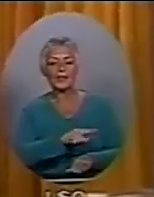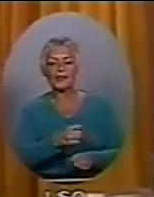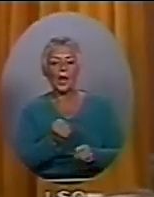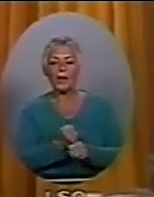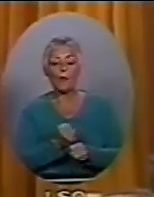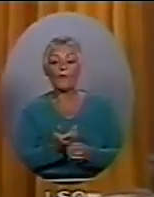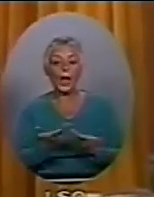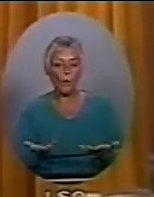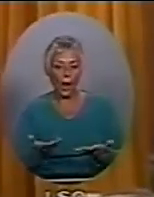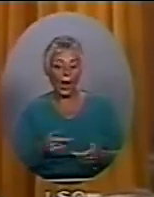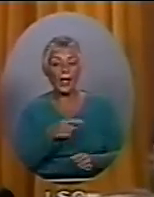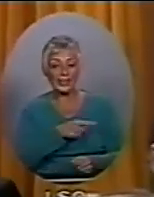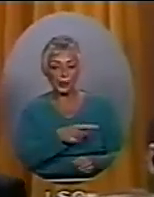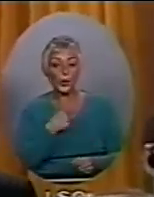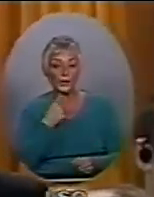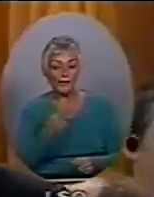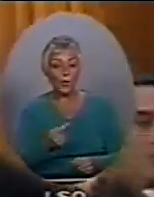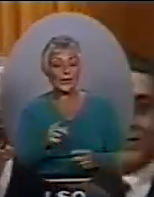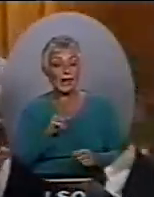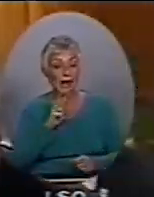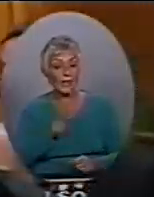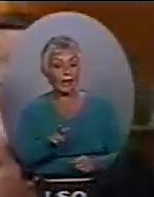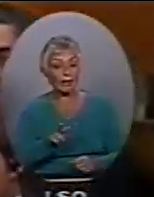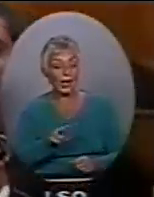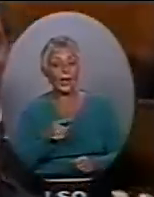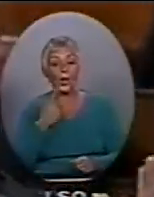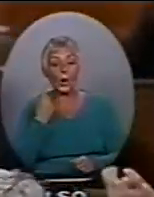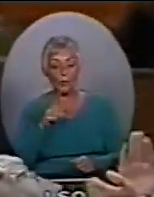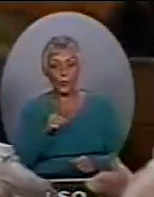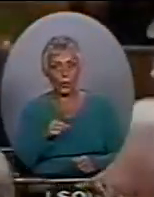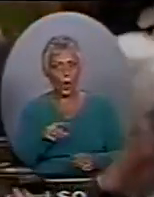that happened under this Prime Minister's watch? The